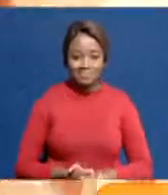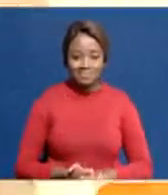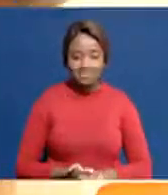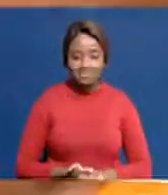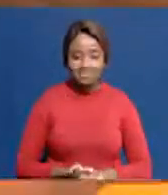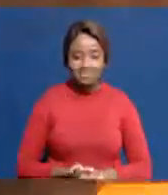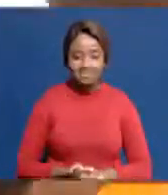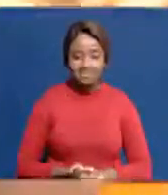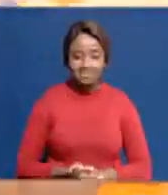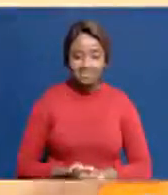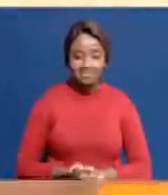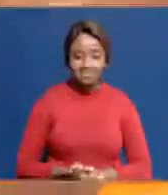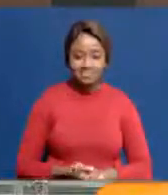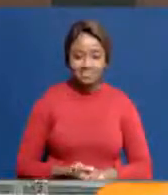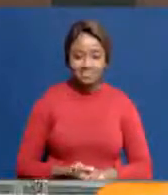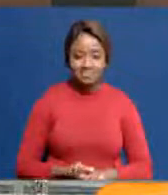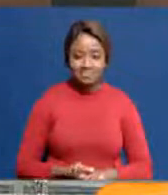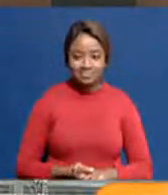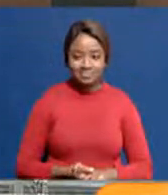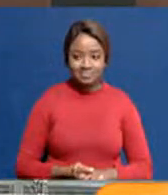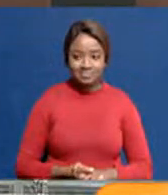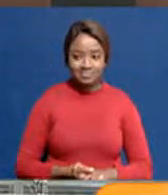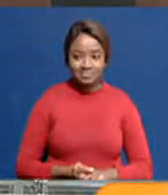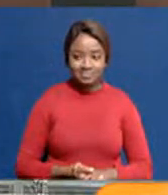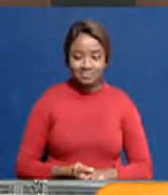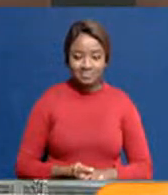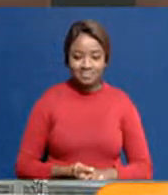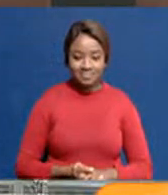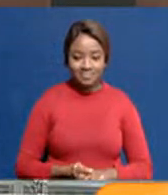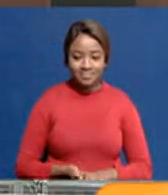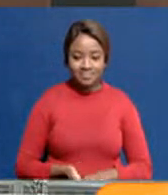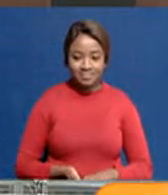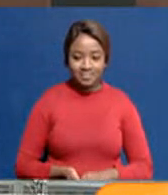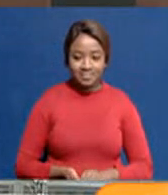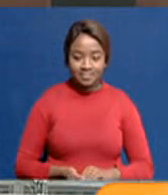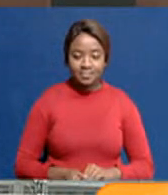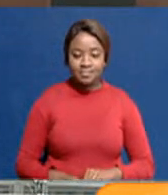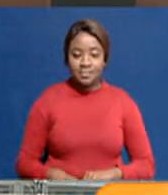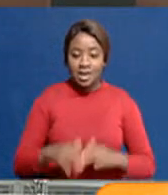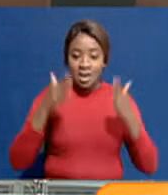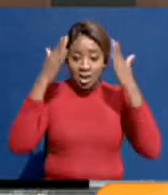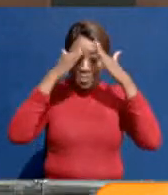Citizen TV. Now, as the Muslims around the world continue to